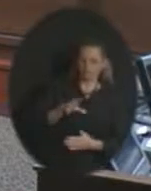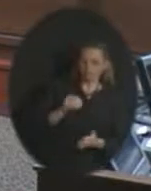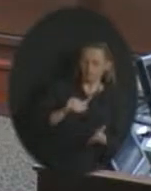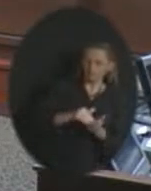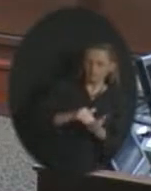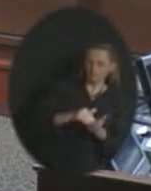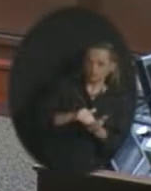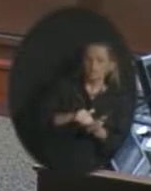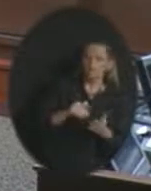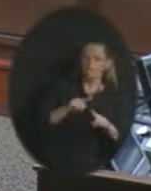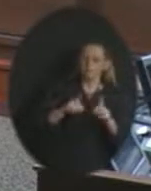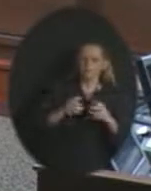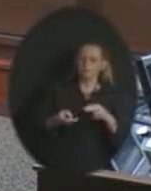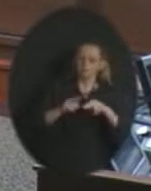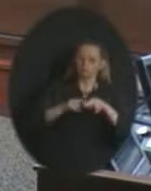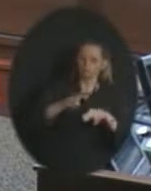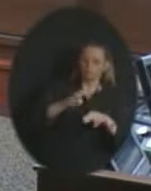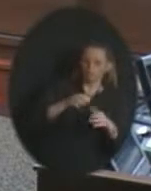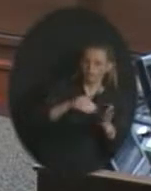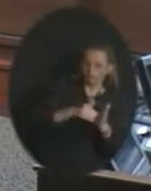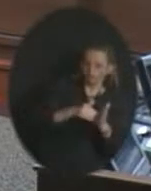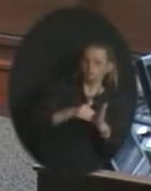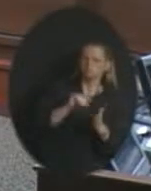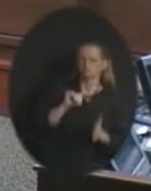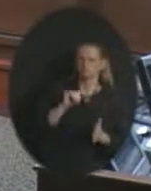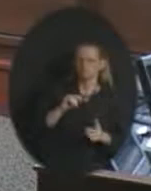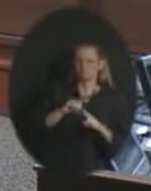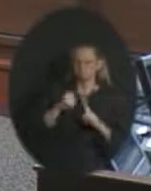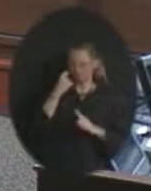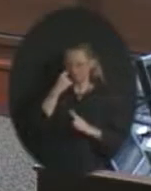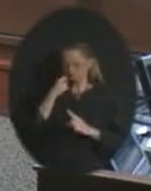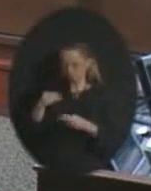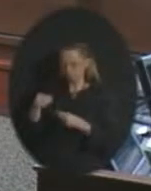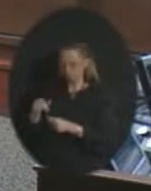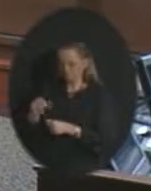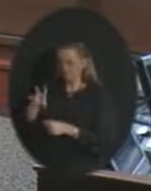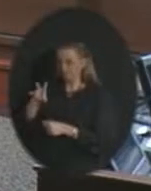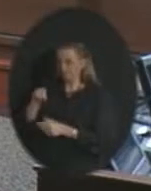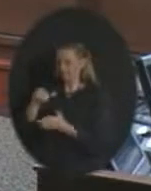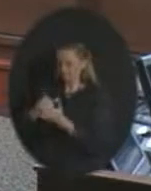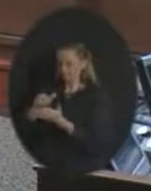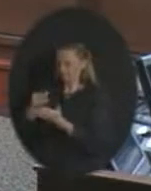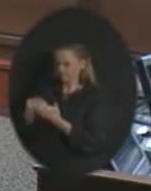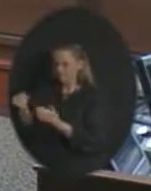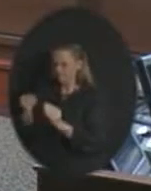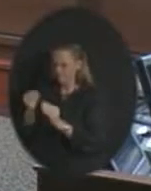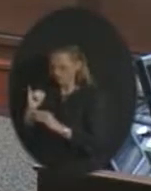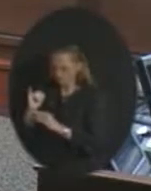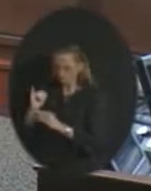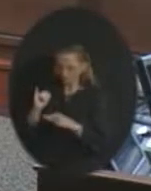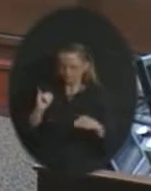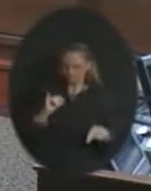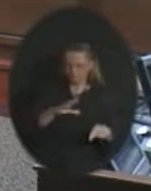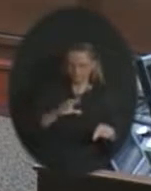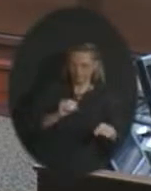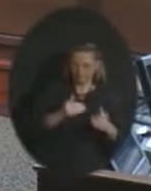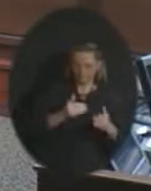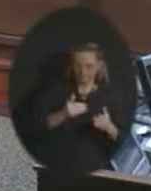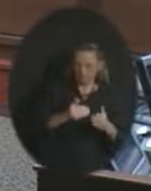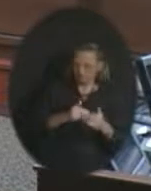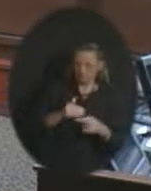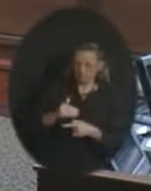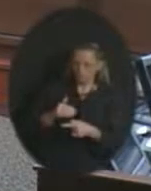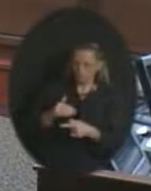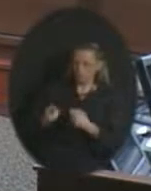deductible to $400,000. You say, now wait a minute, we just spent $70,000 to buy more insurance, and now that $50,000, we save $16,000